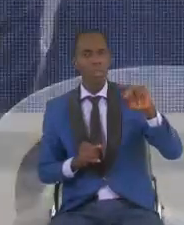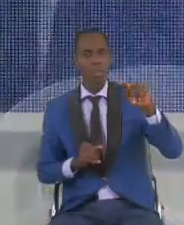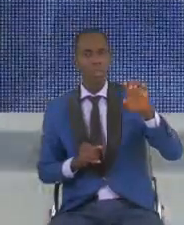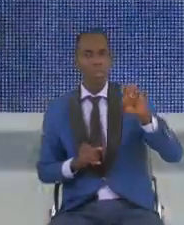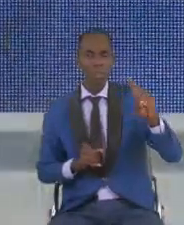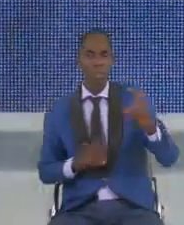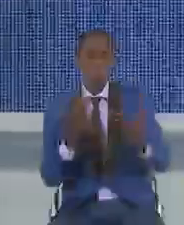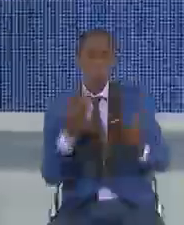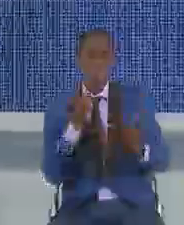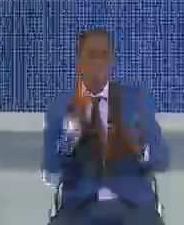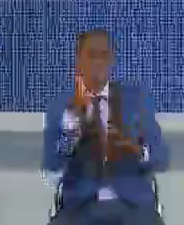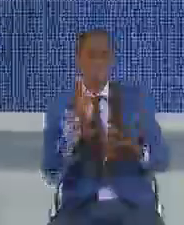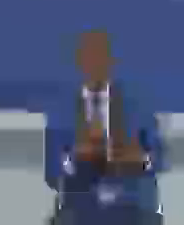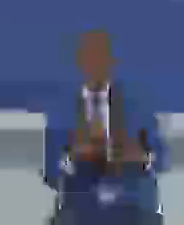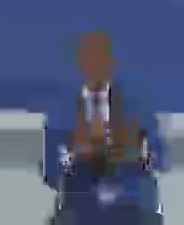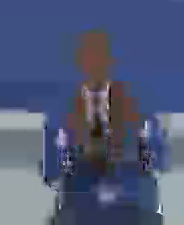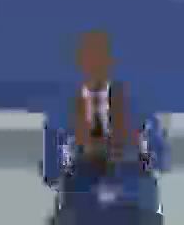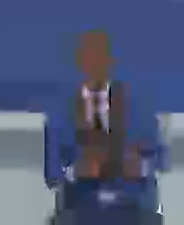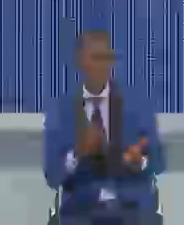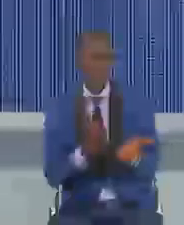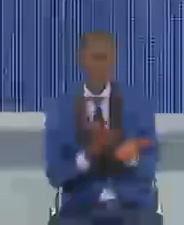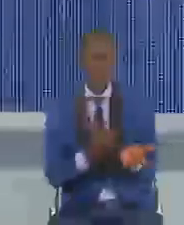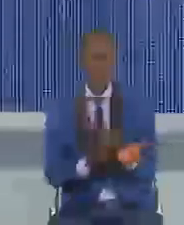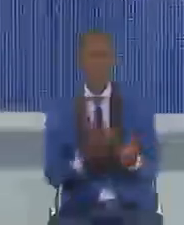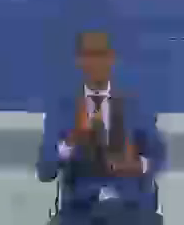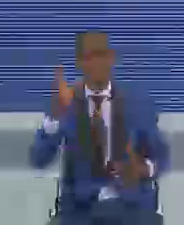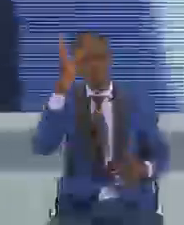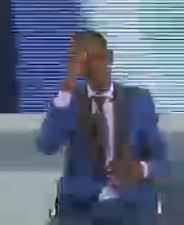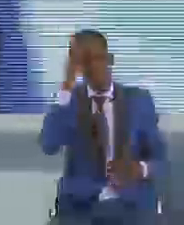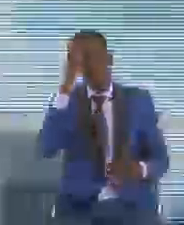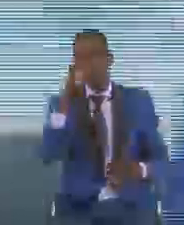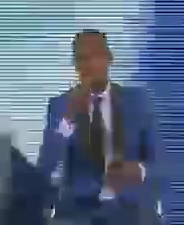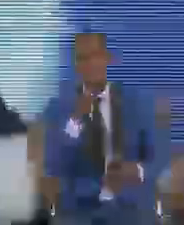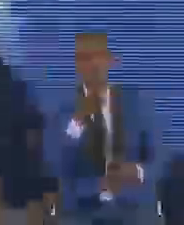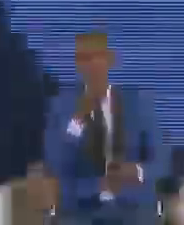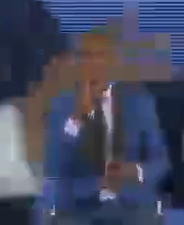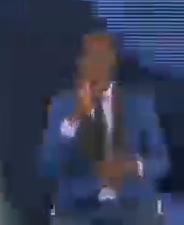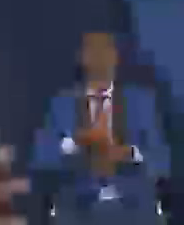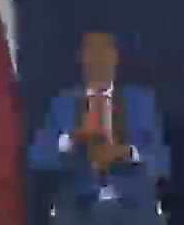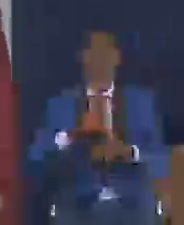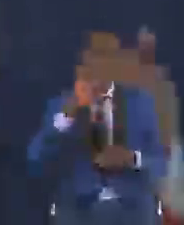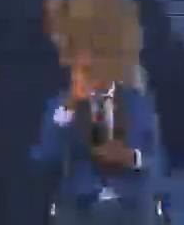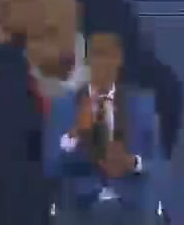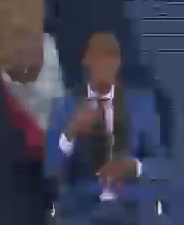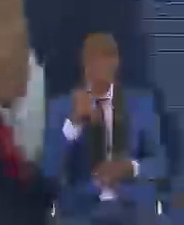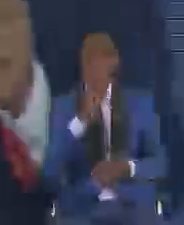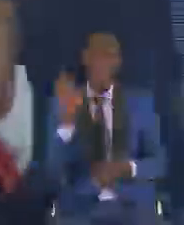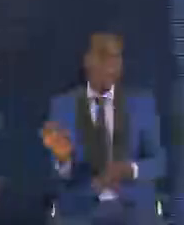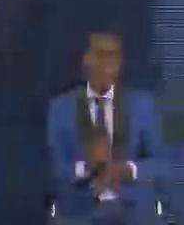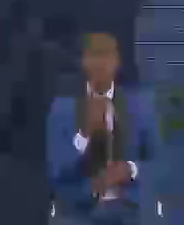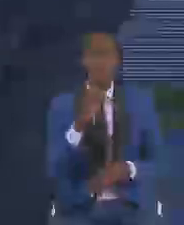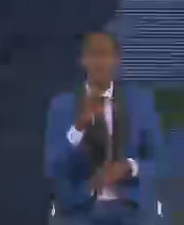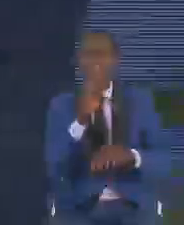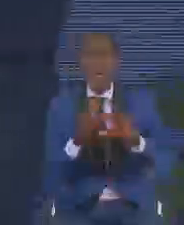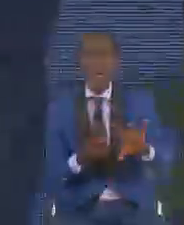a doctor, maybe a mother, and maybe a father, maybe a pastor, maybe whoever. You are appointed